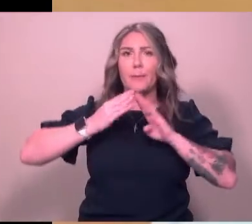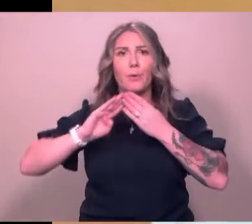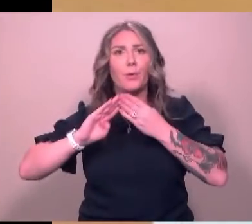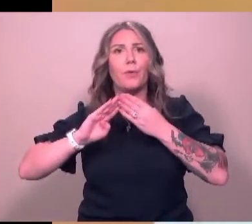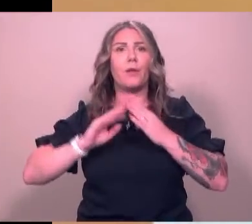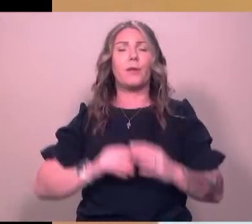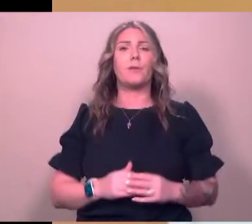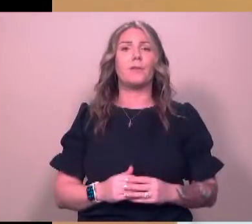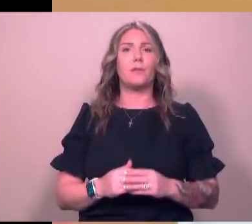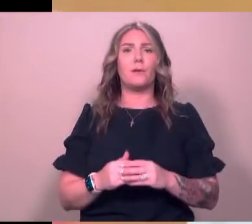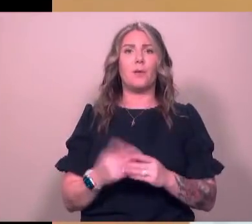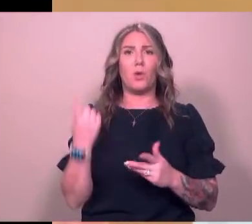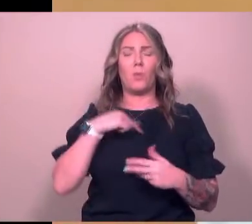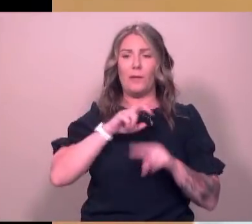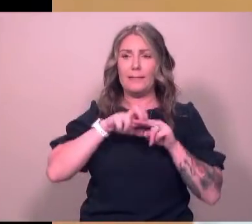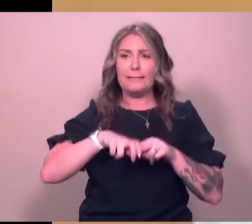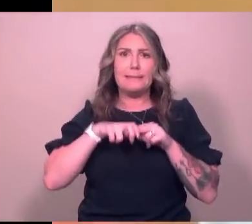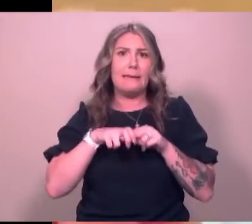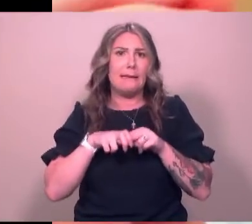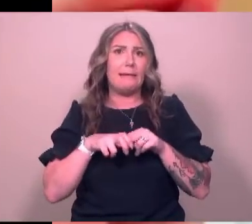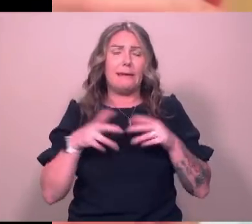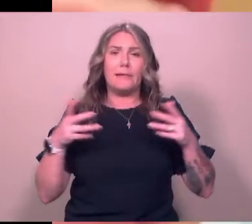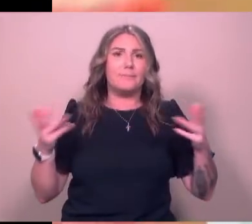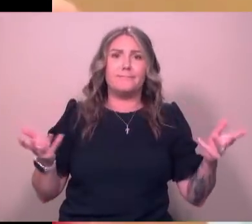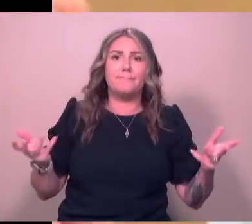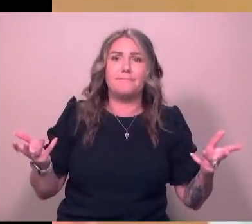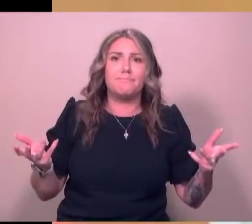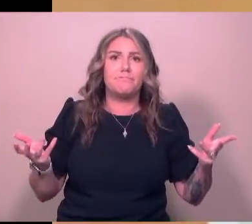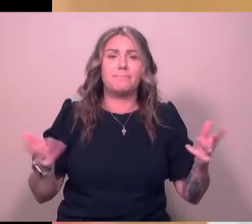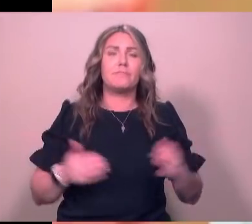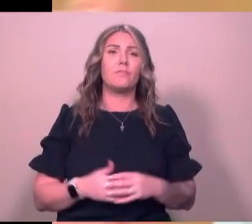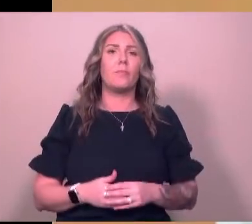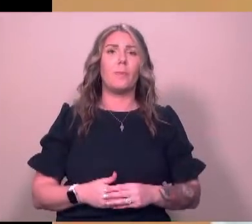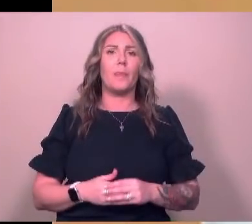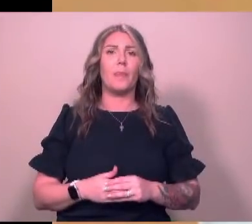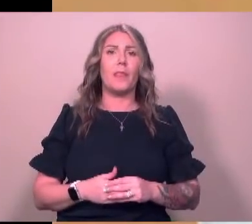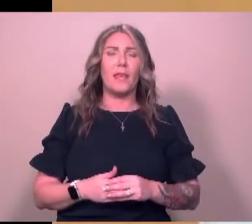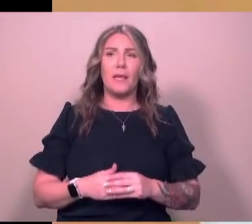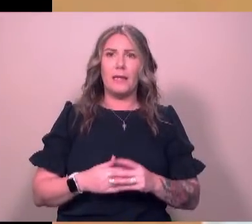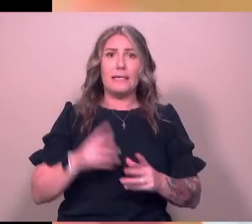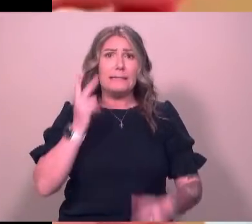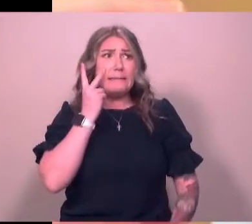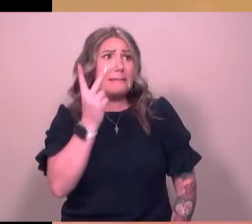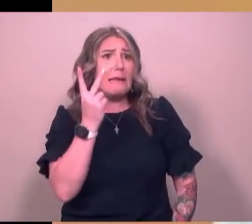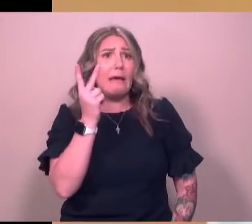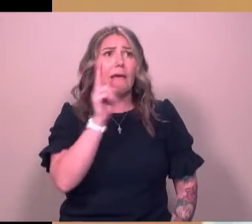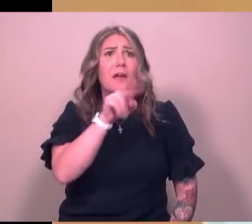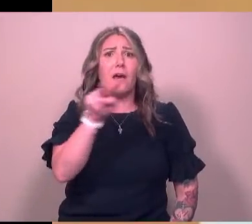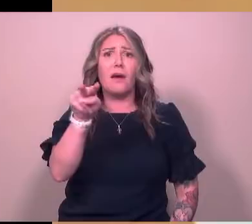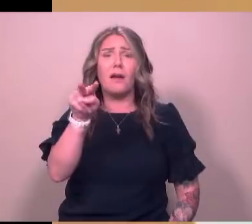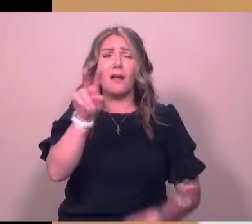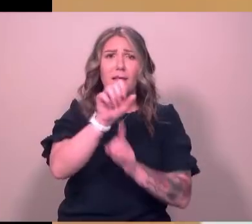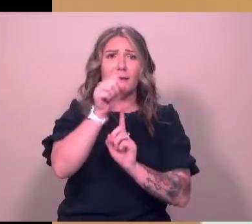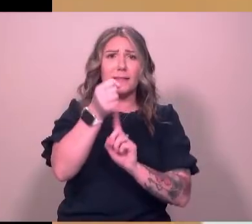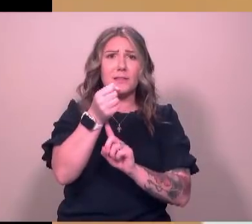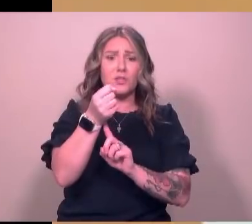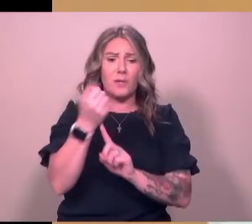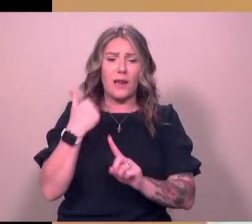And we are sitting here staring at a situation where I